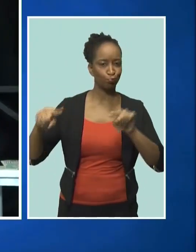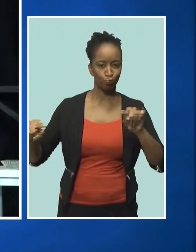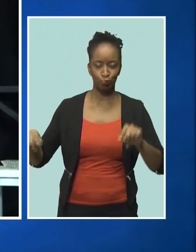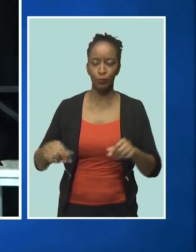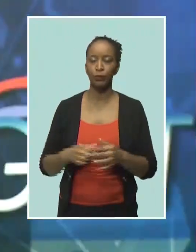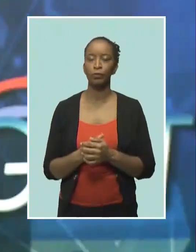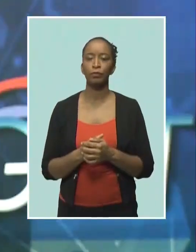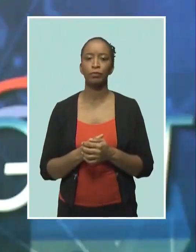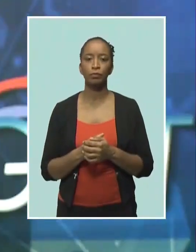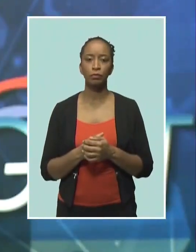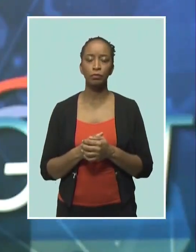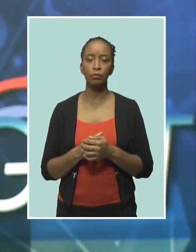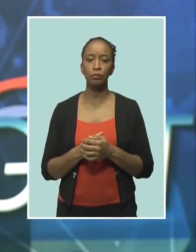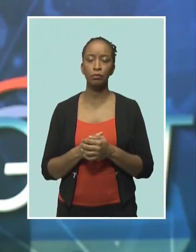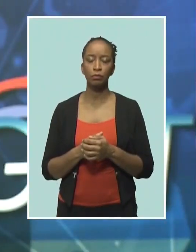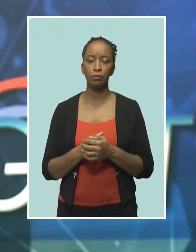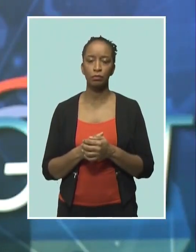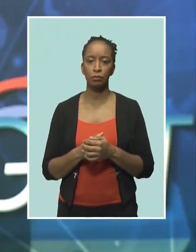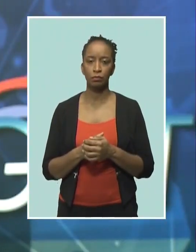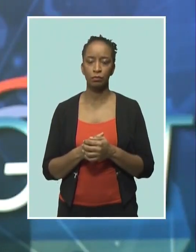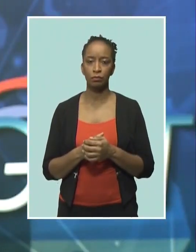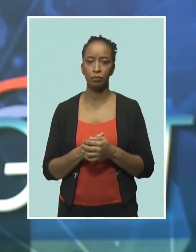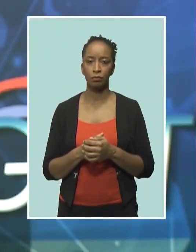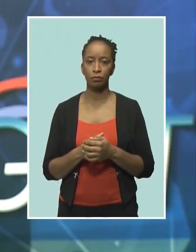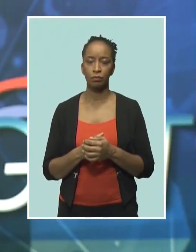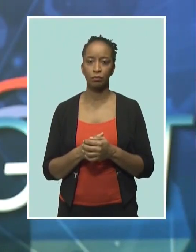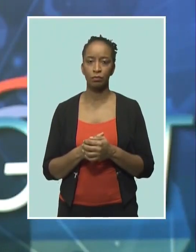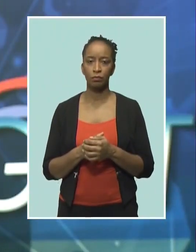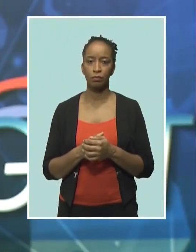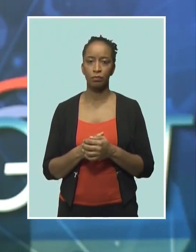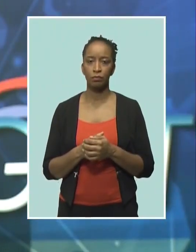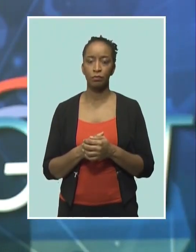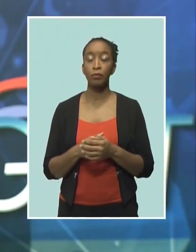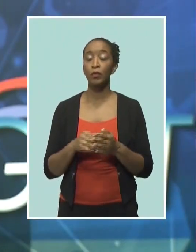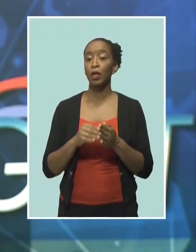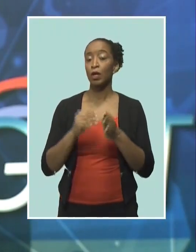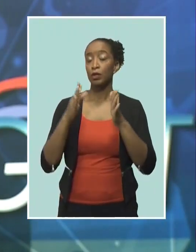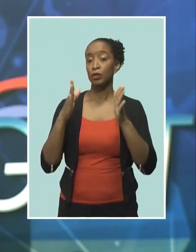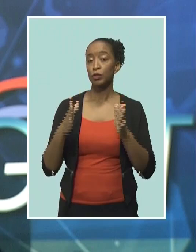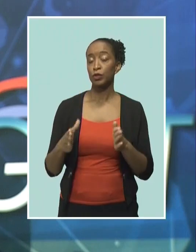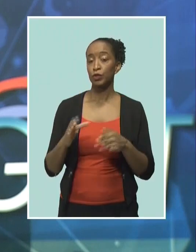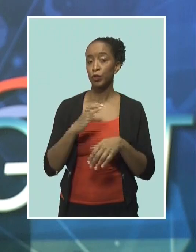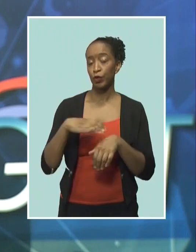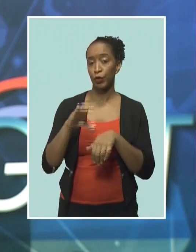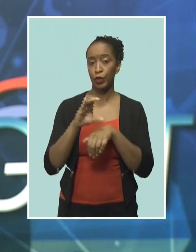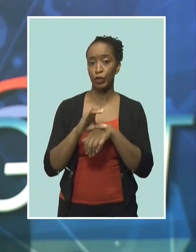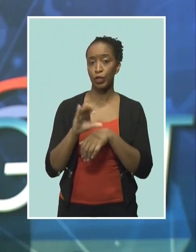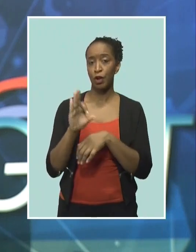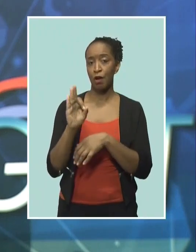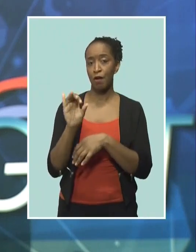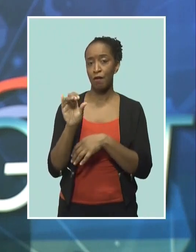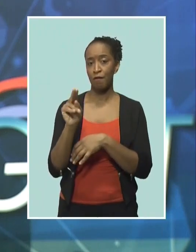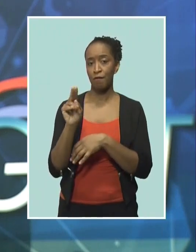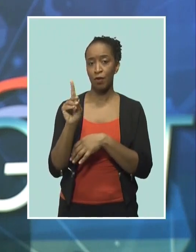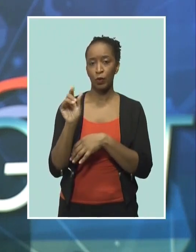CBC News. Students of the Christchurch Foundation School are being urged to become global thinkers and shapers to